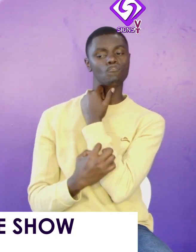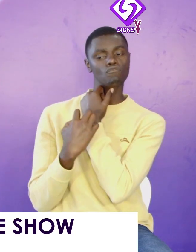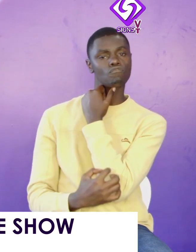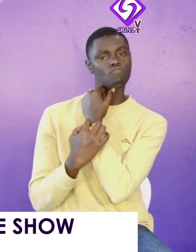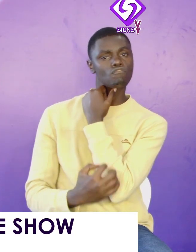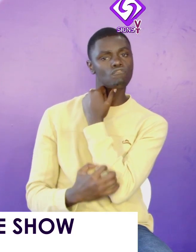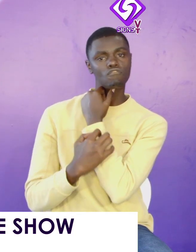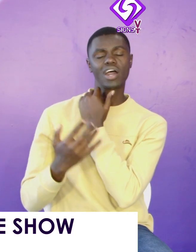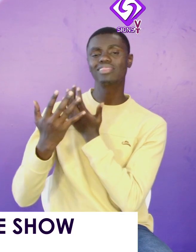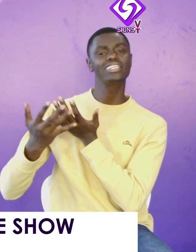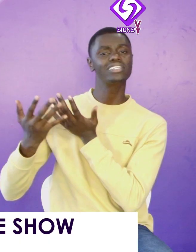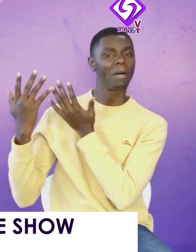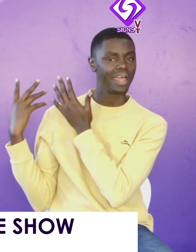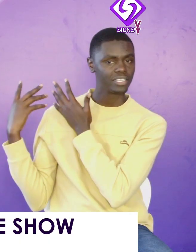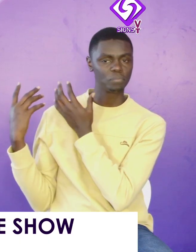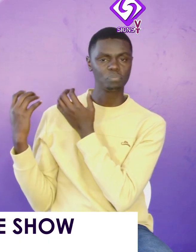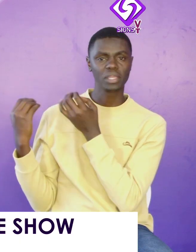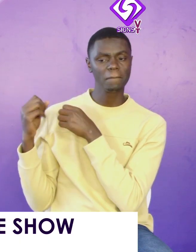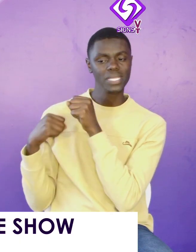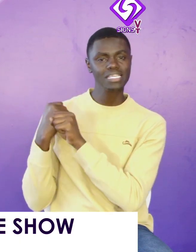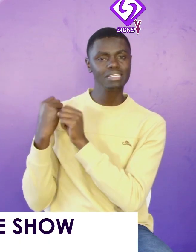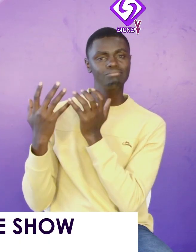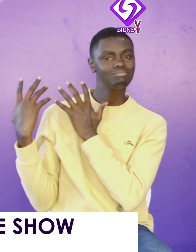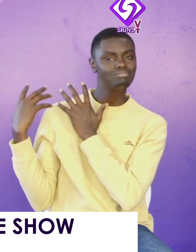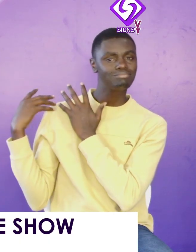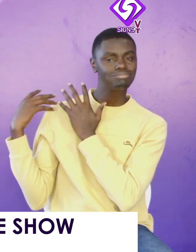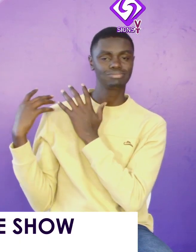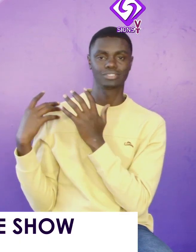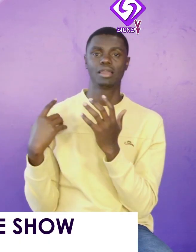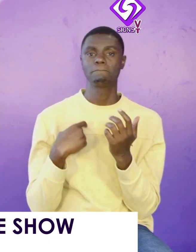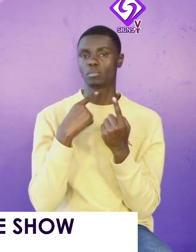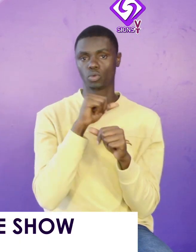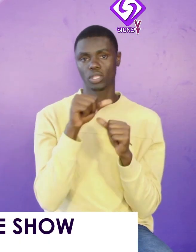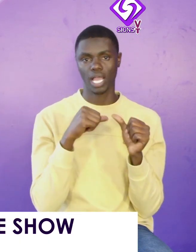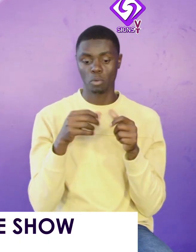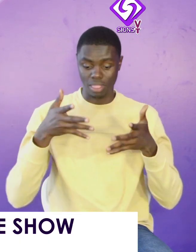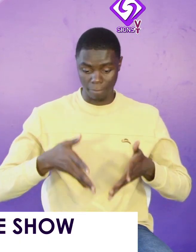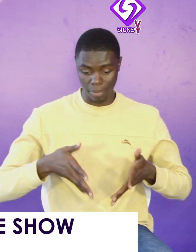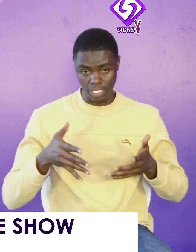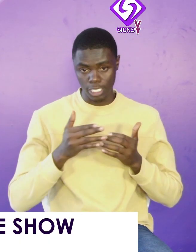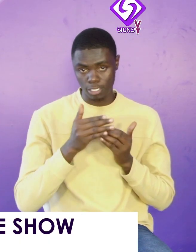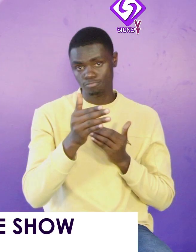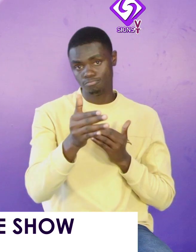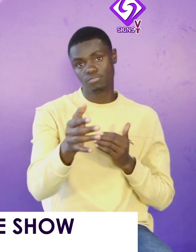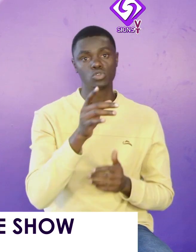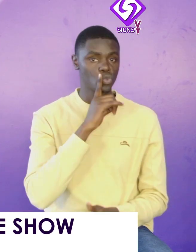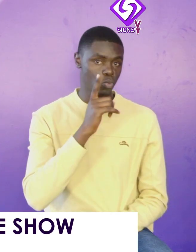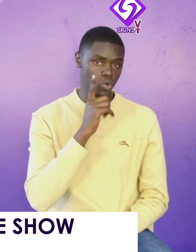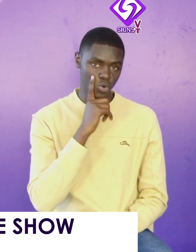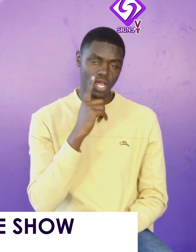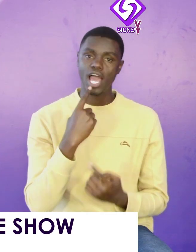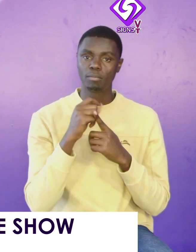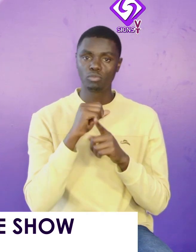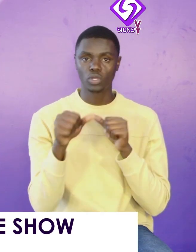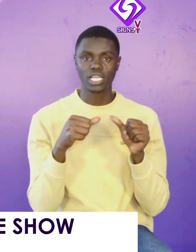back, behind, many years. What I'm talking about is the present and tomorrow. I'm talking about